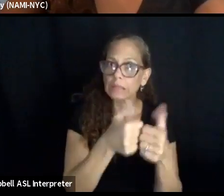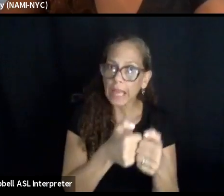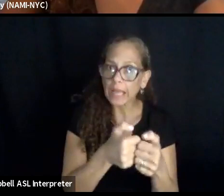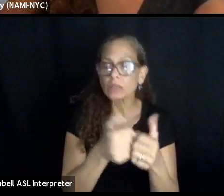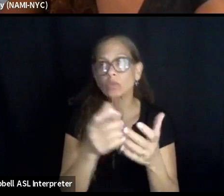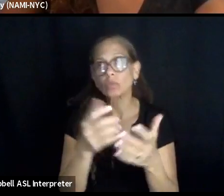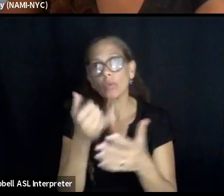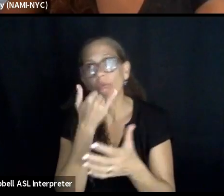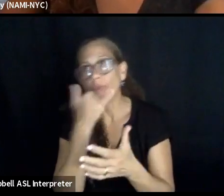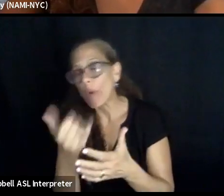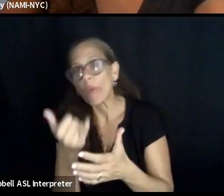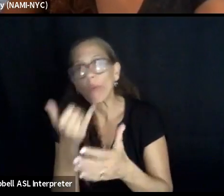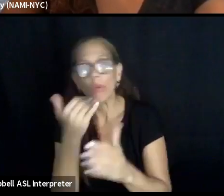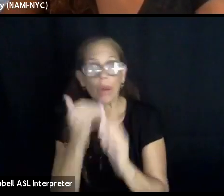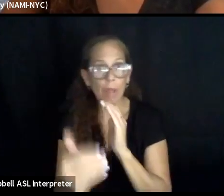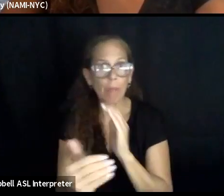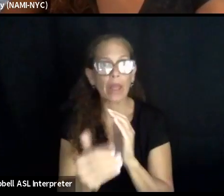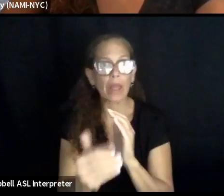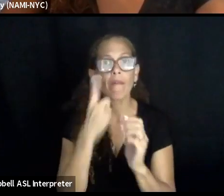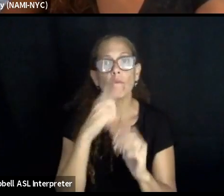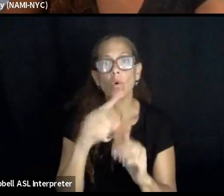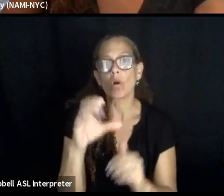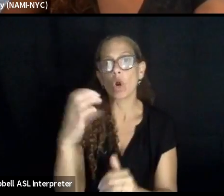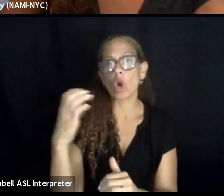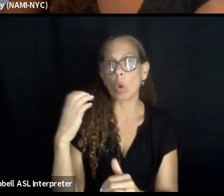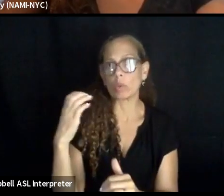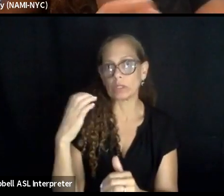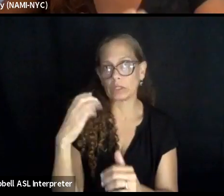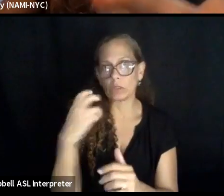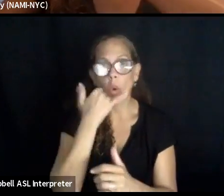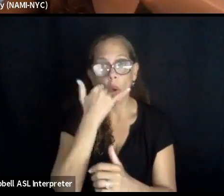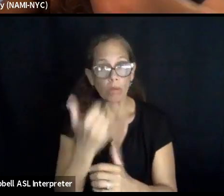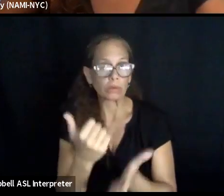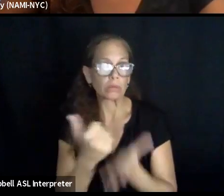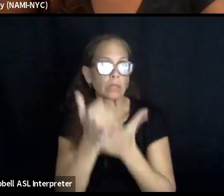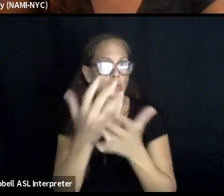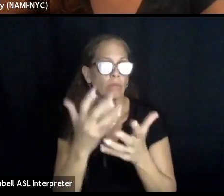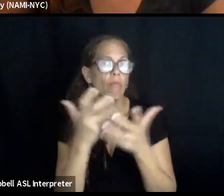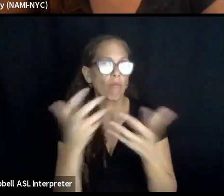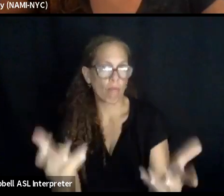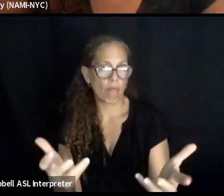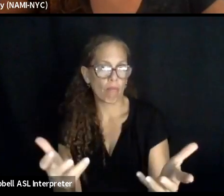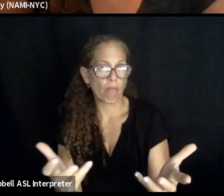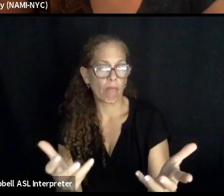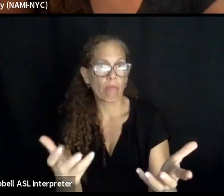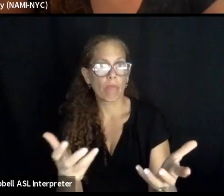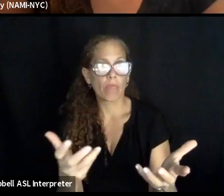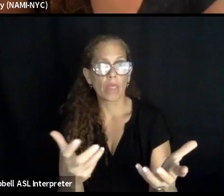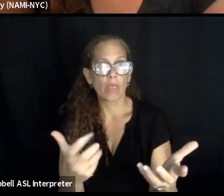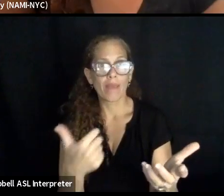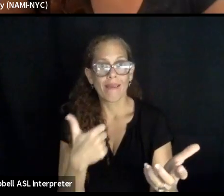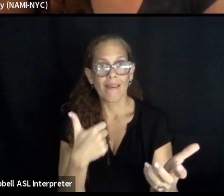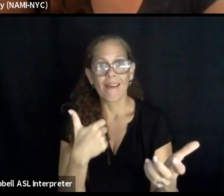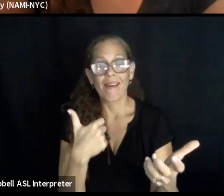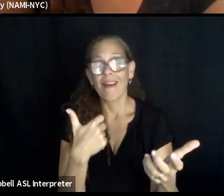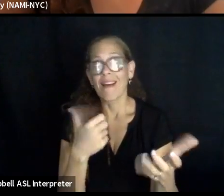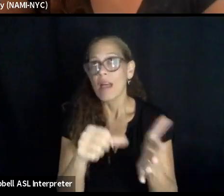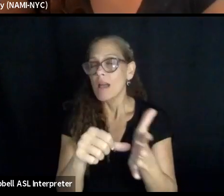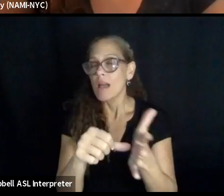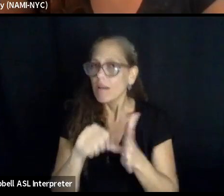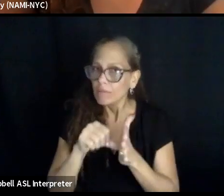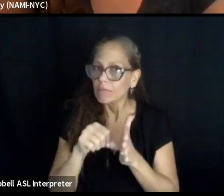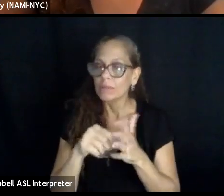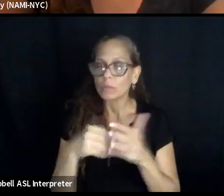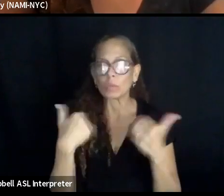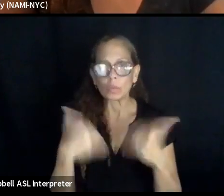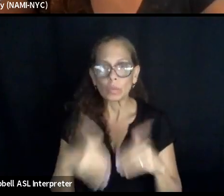or calling as well for coaching calls, which are really helpful. I can't talk enough about how great it